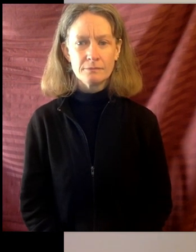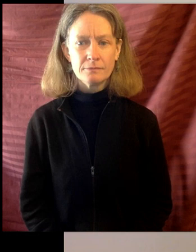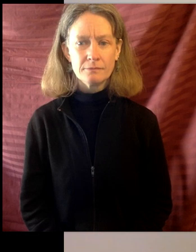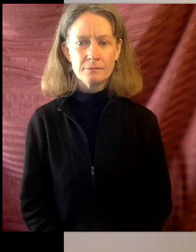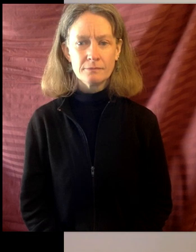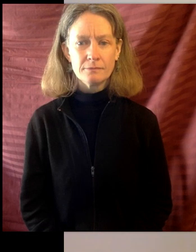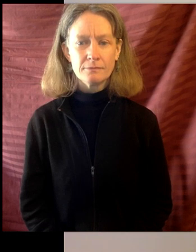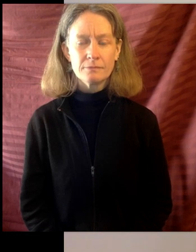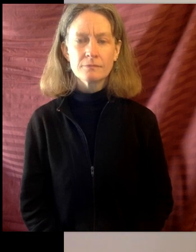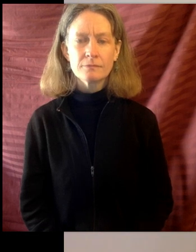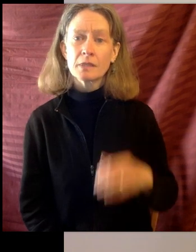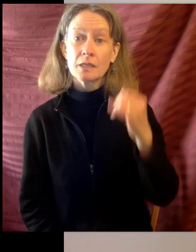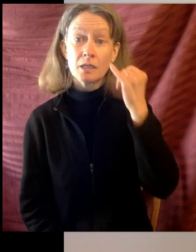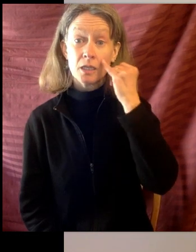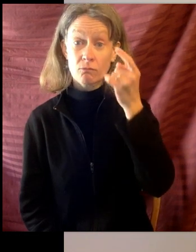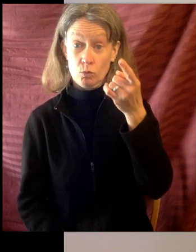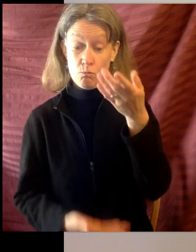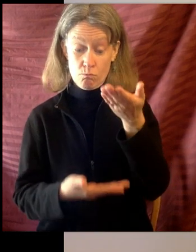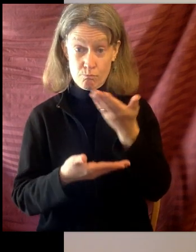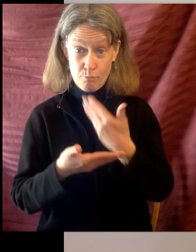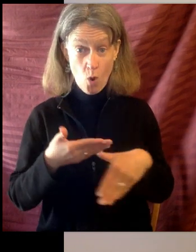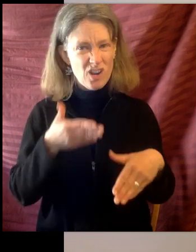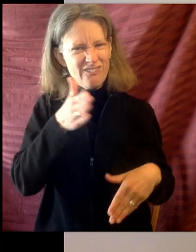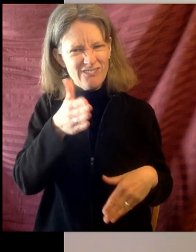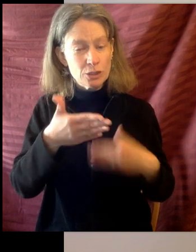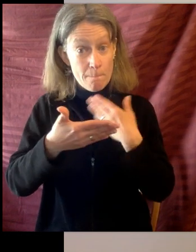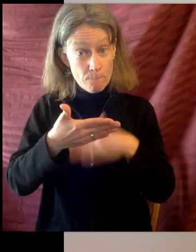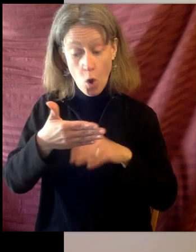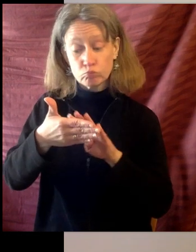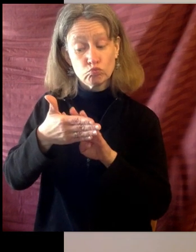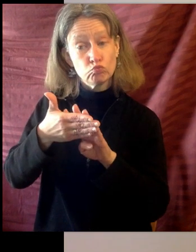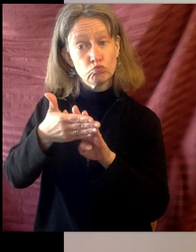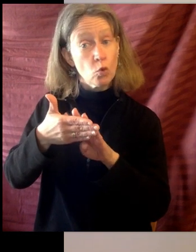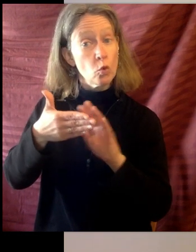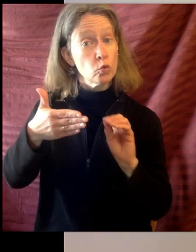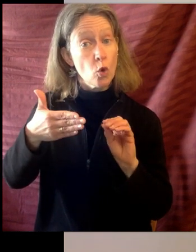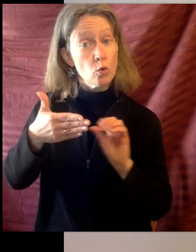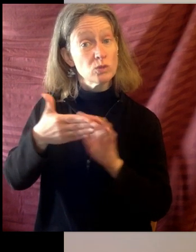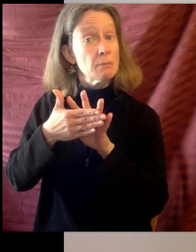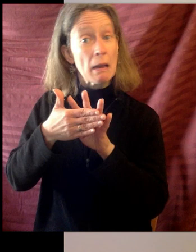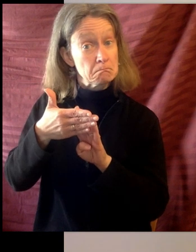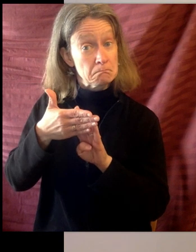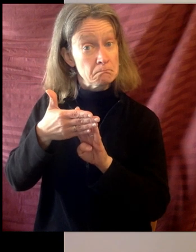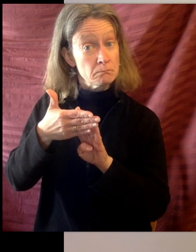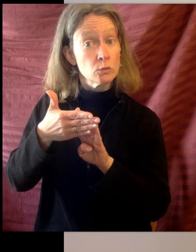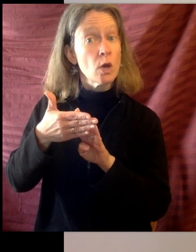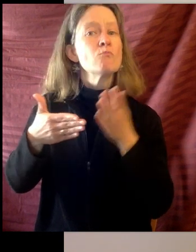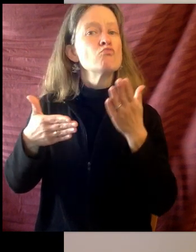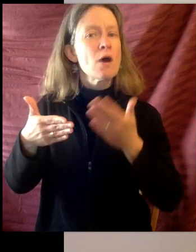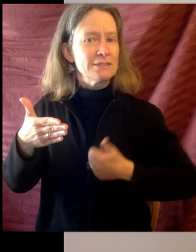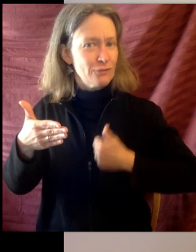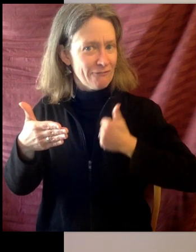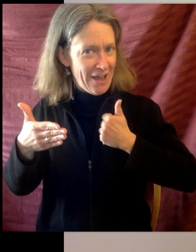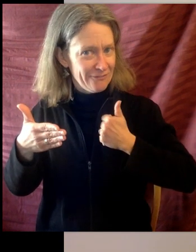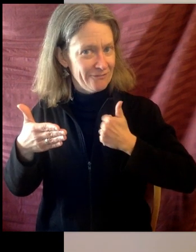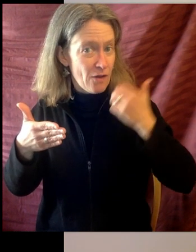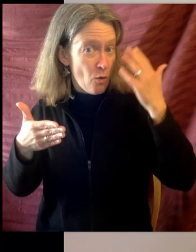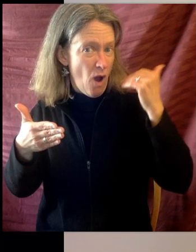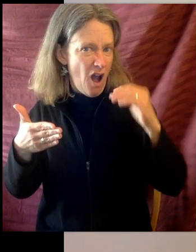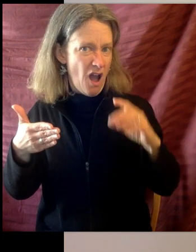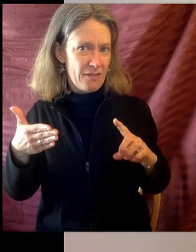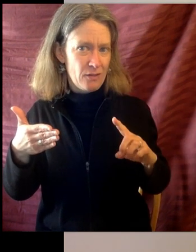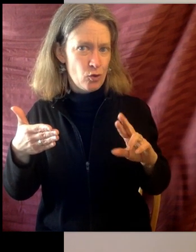if you're born with no spines, you probably will survive. The dragonfly won't eat